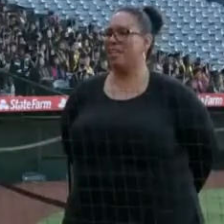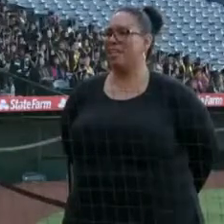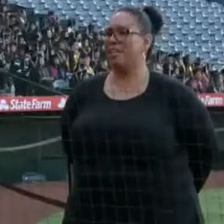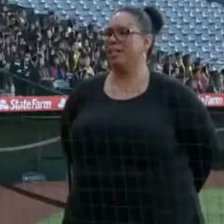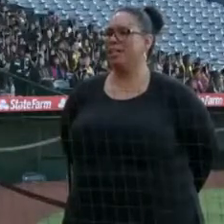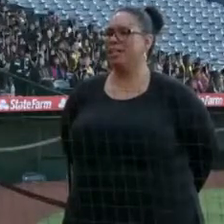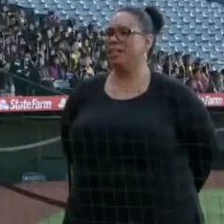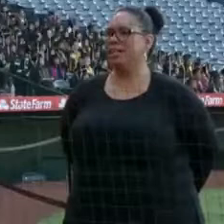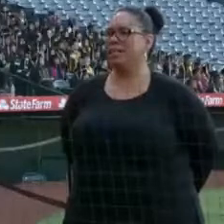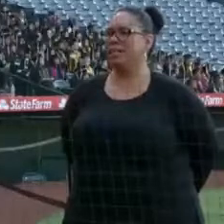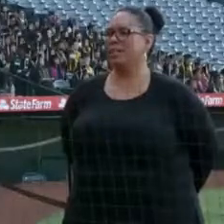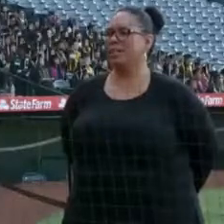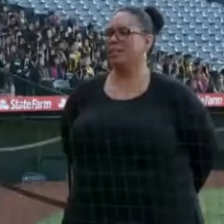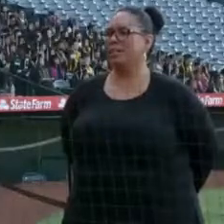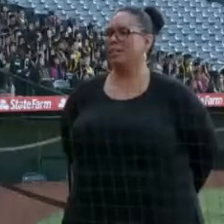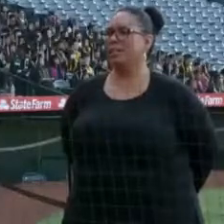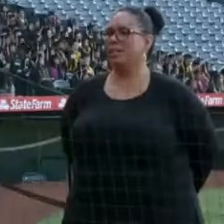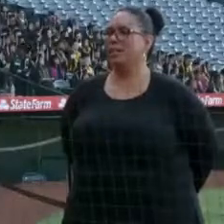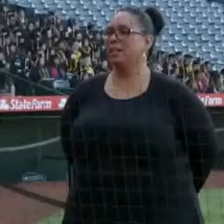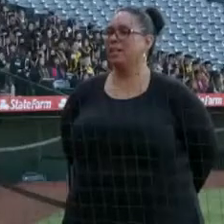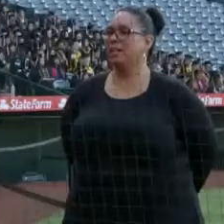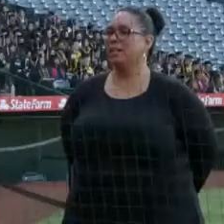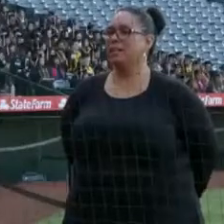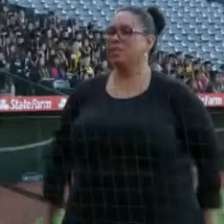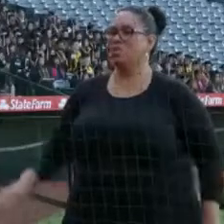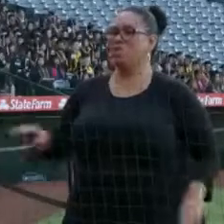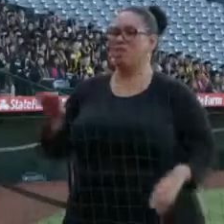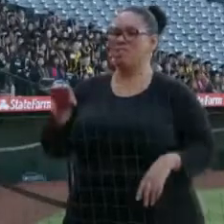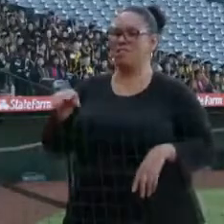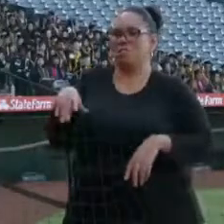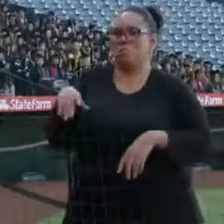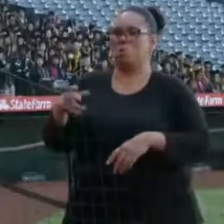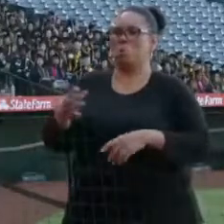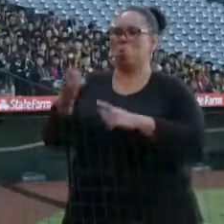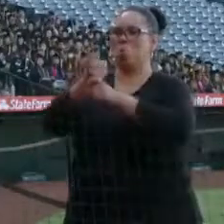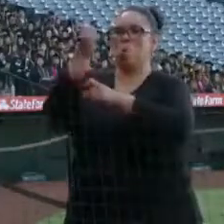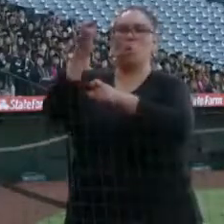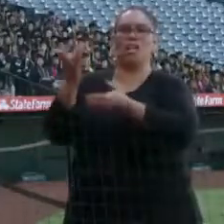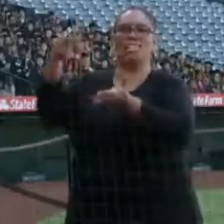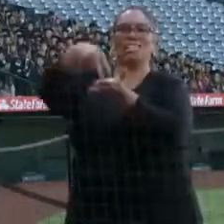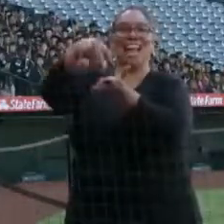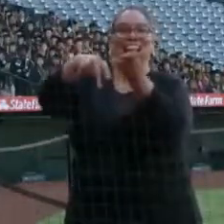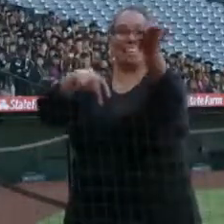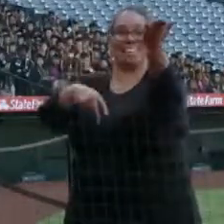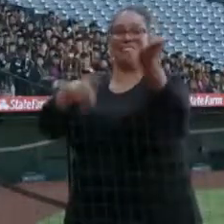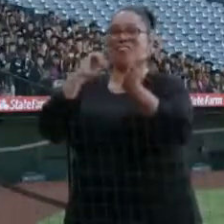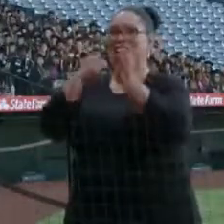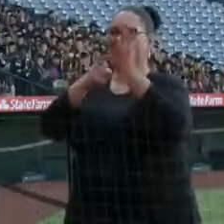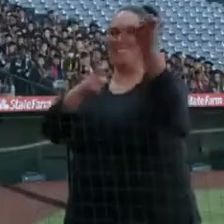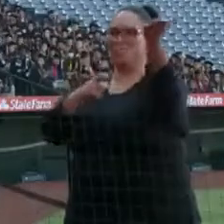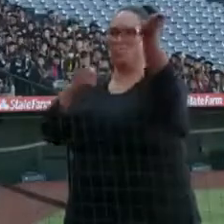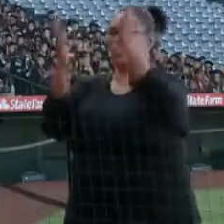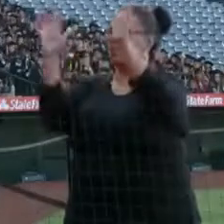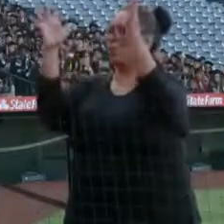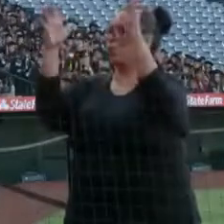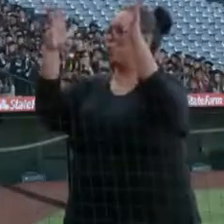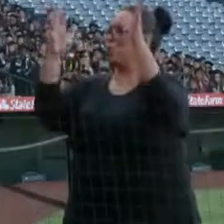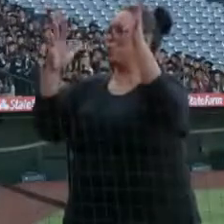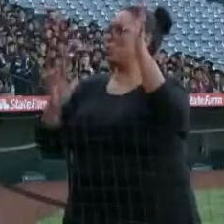Literatures. Would the winners please stand and be recognized? Audience, please join me in congratulating them.